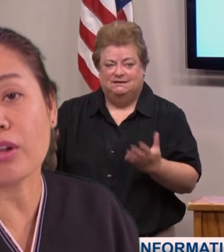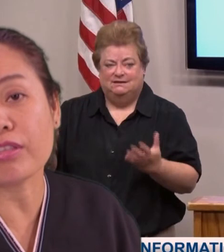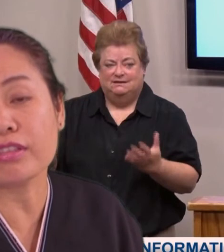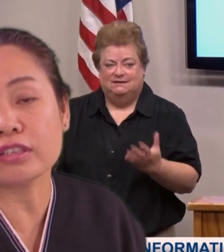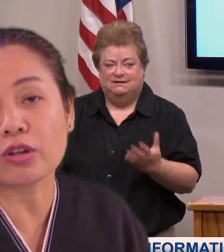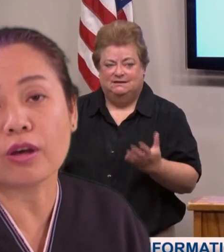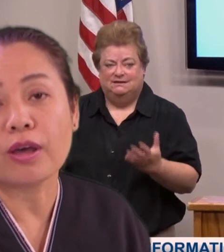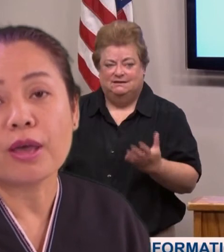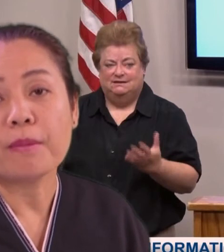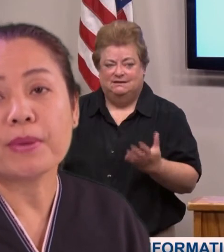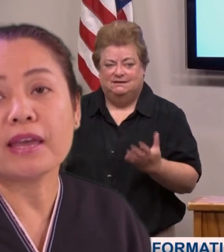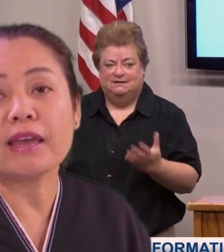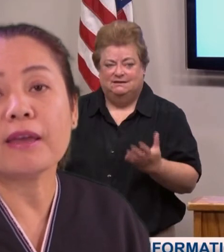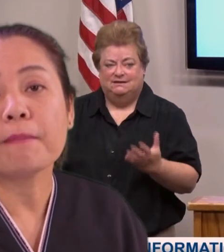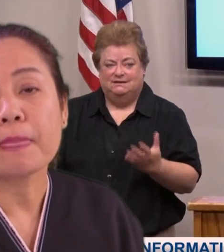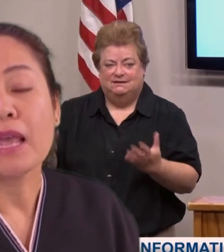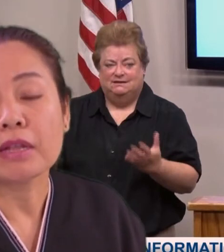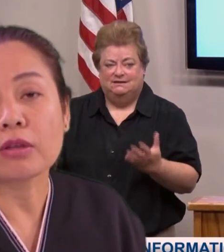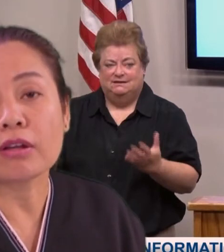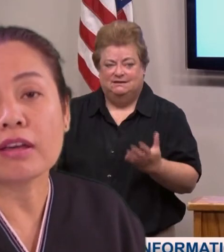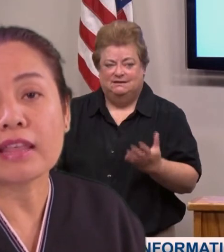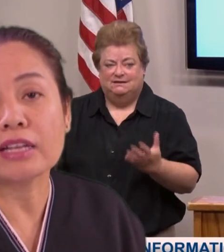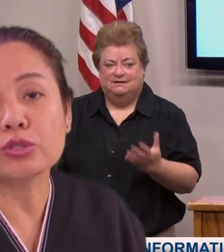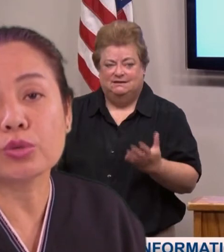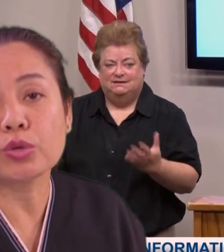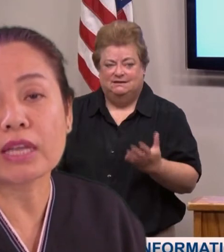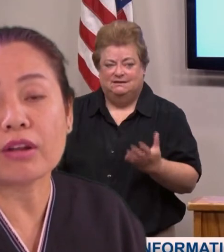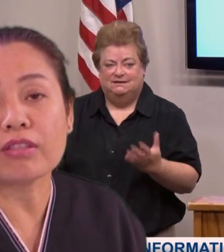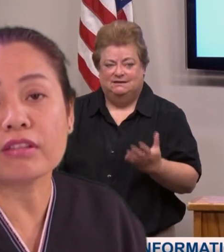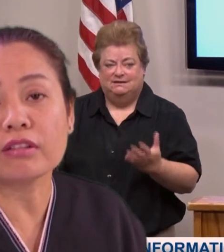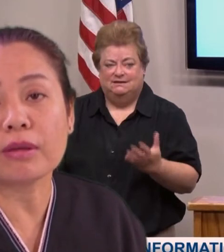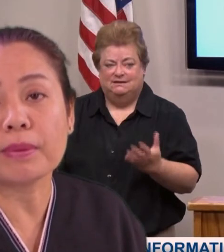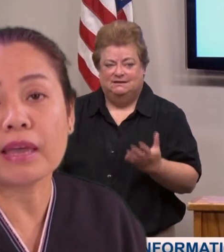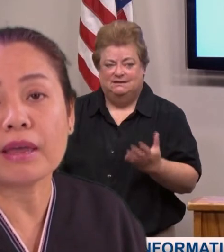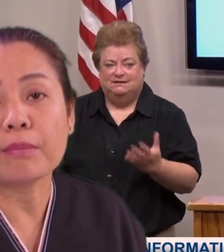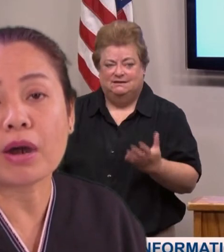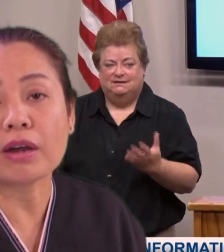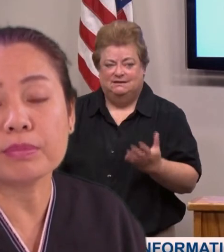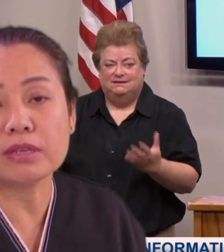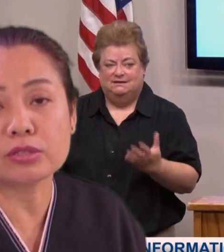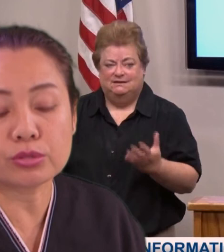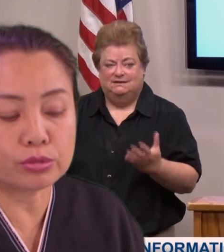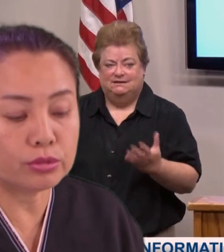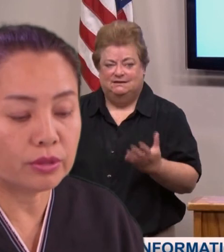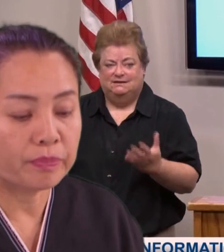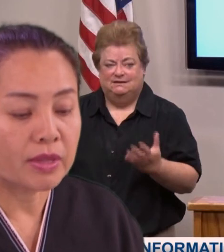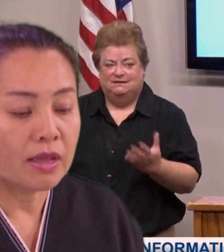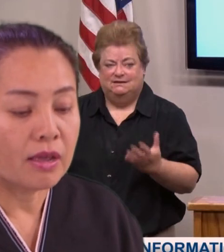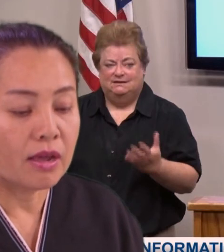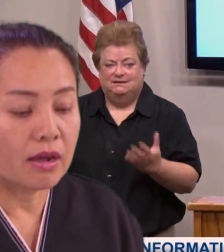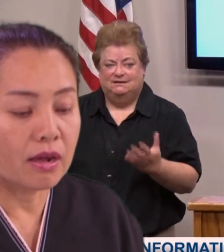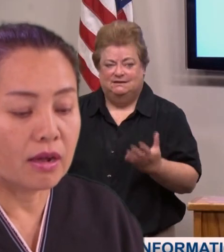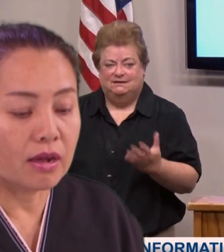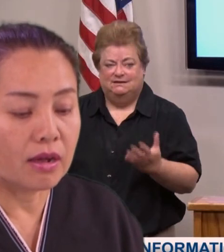going to be able the vaccine vaccine Middle School,